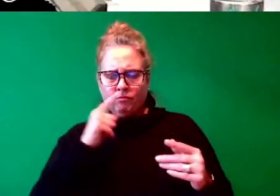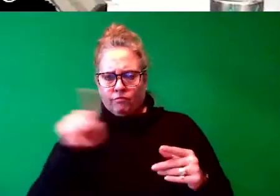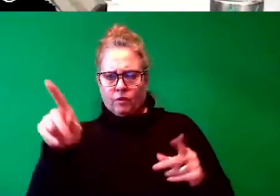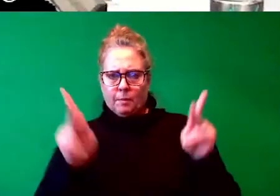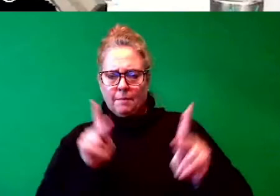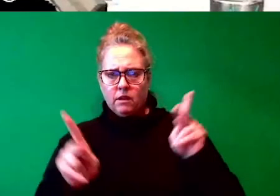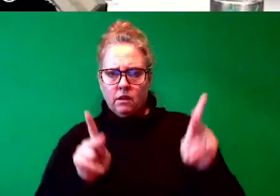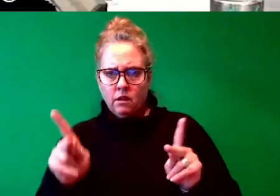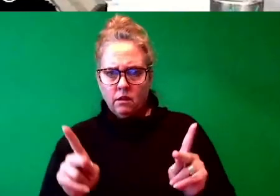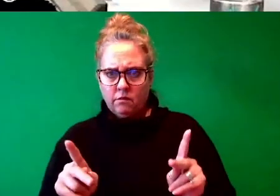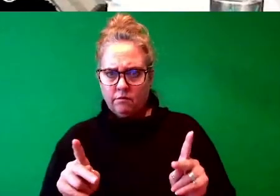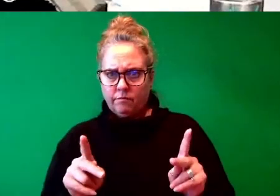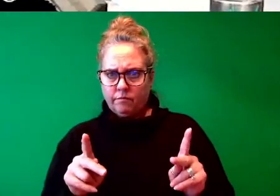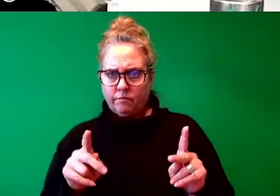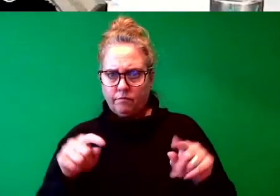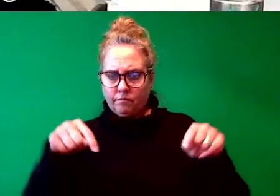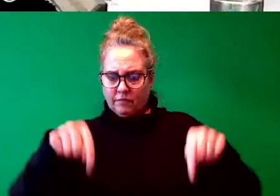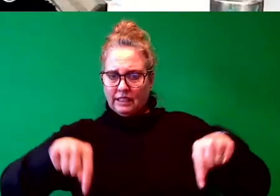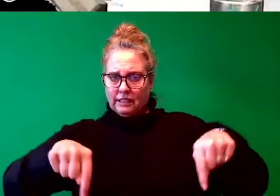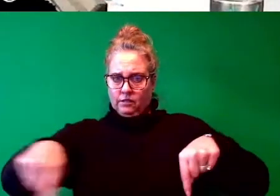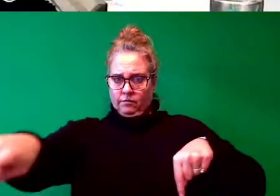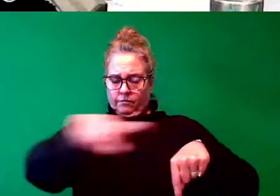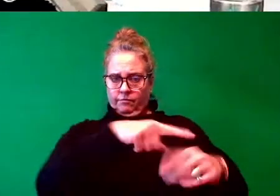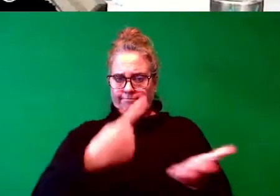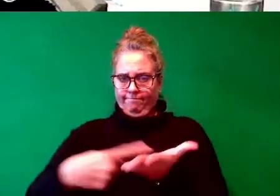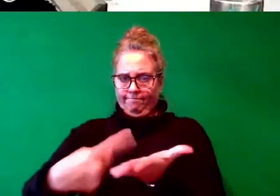discussion here this morning